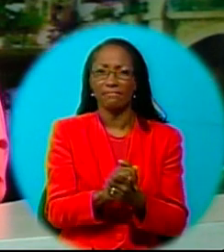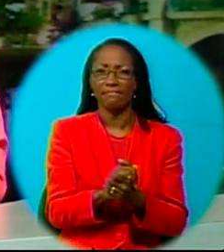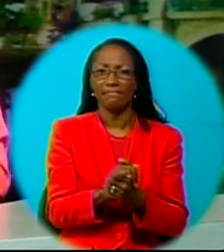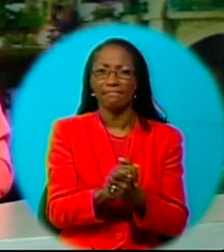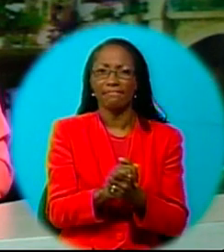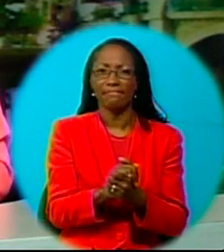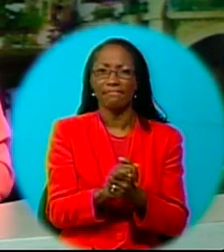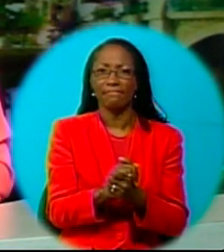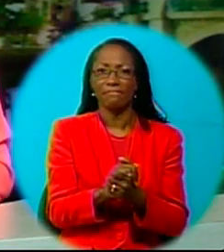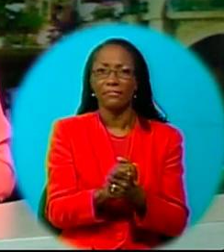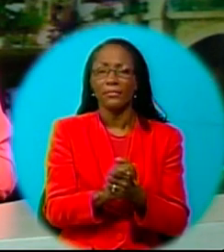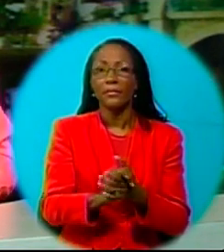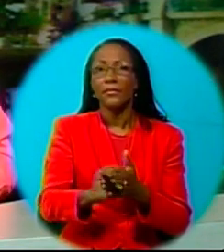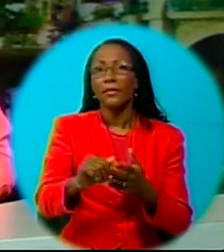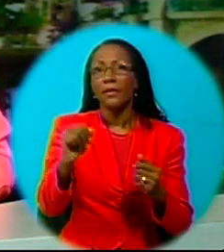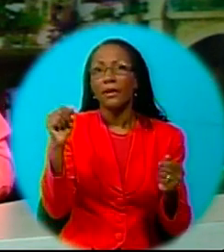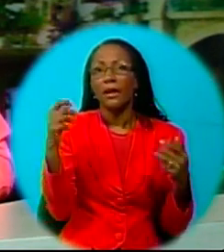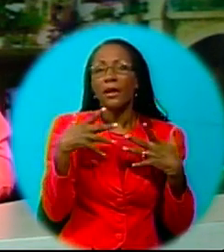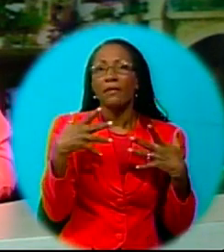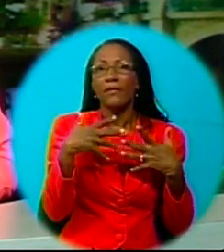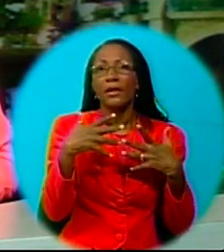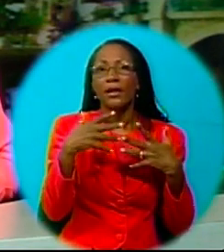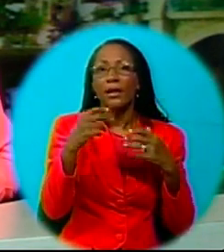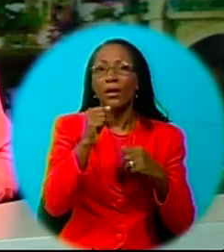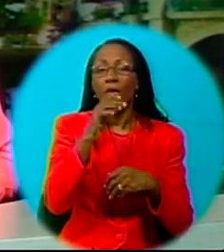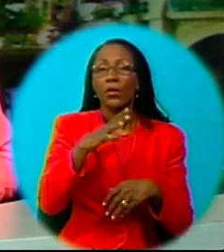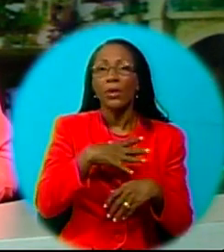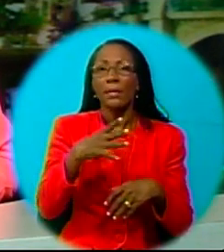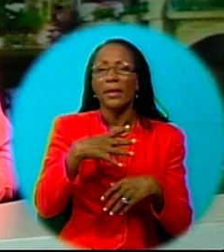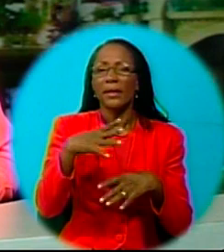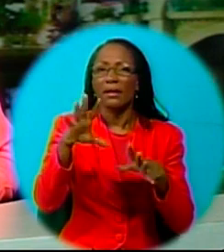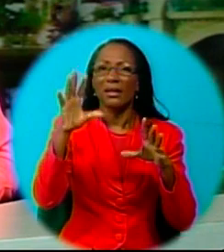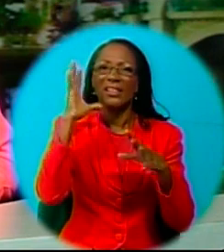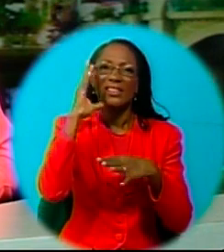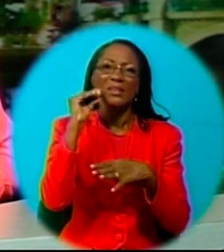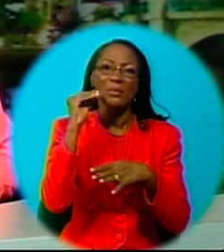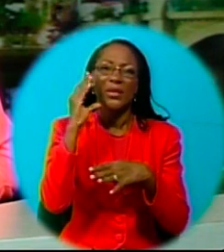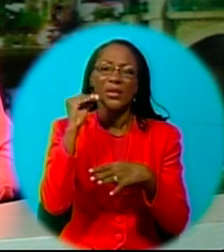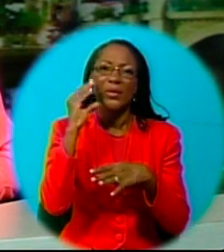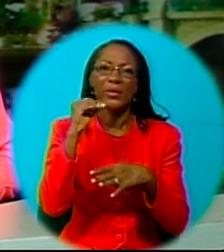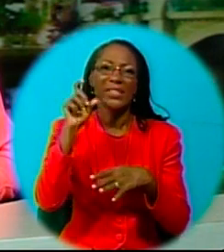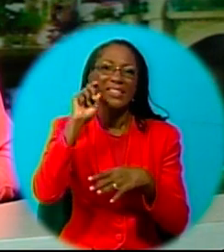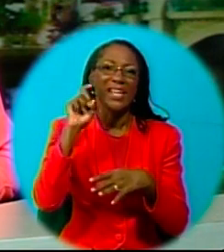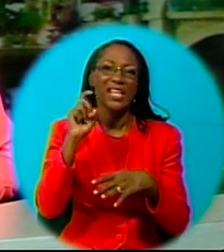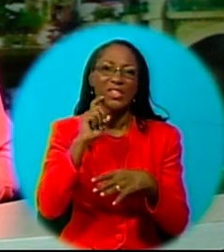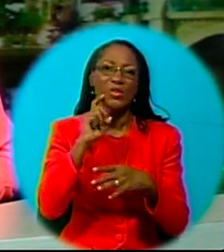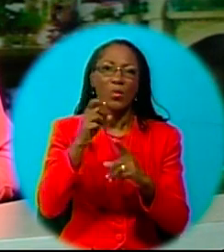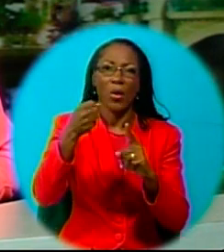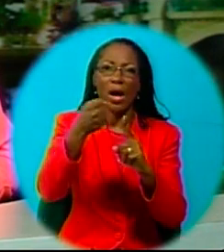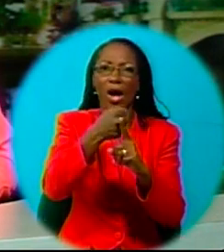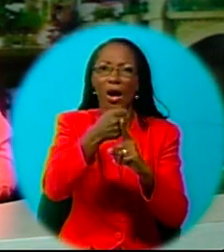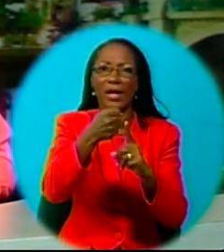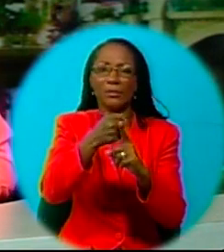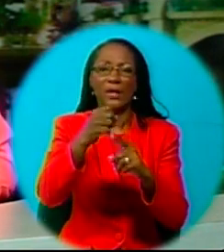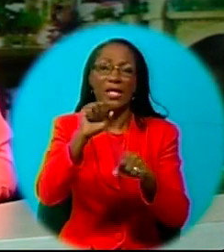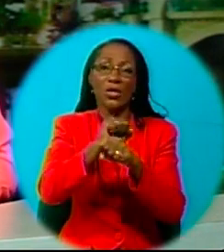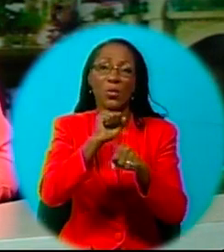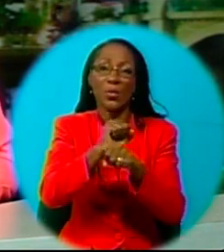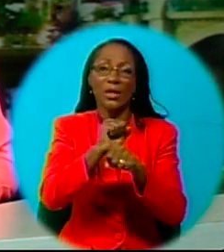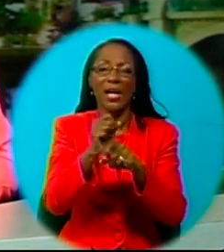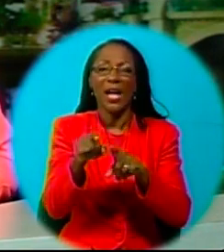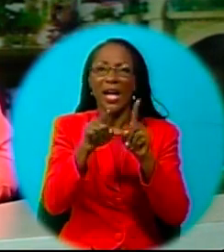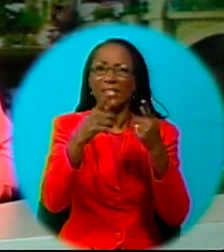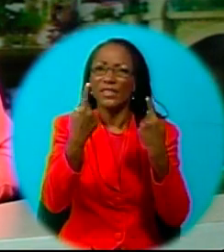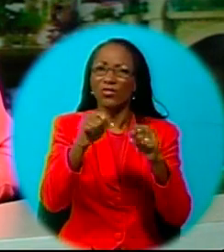A fear that women are enduring various levels of sexual harassment in the workplace as they try to hold on to their jobs in tough